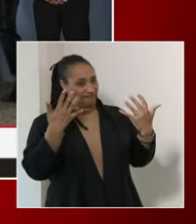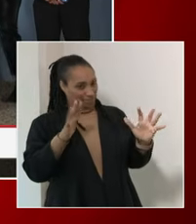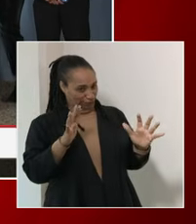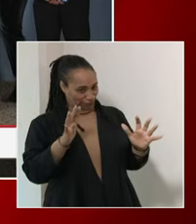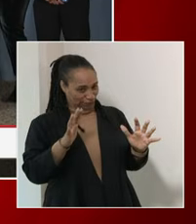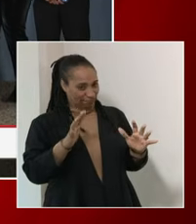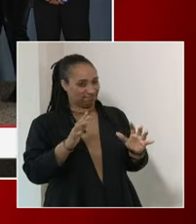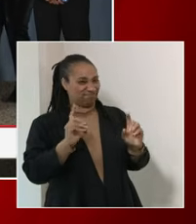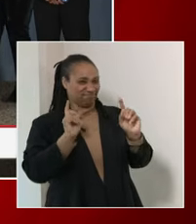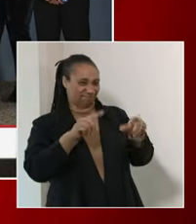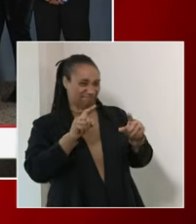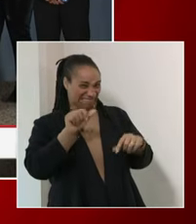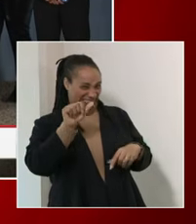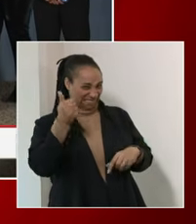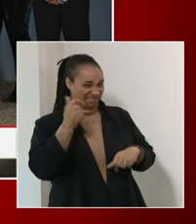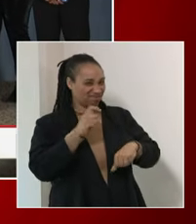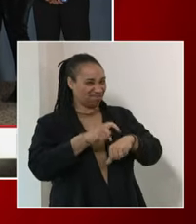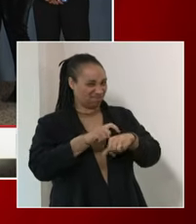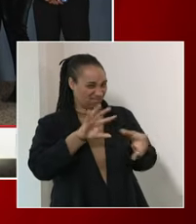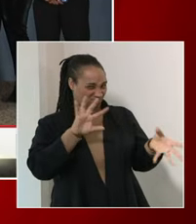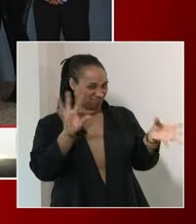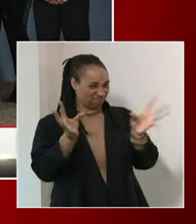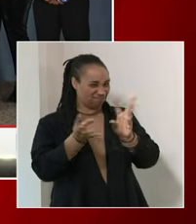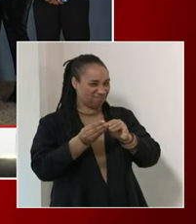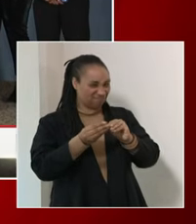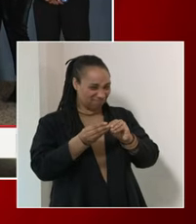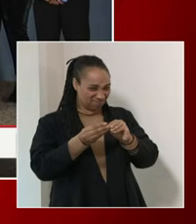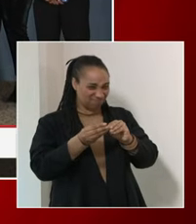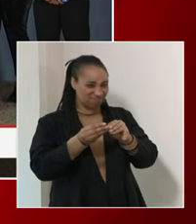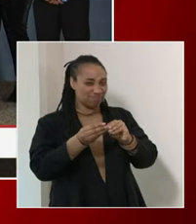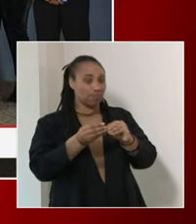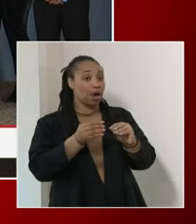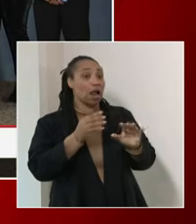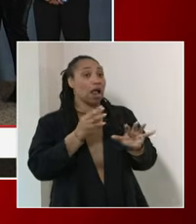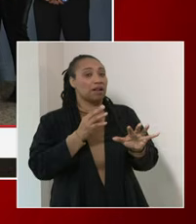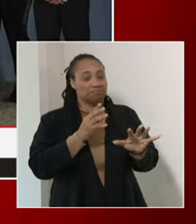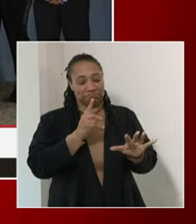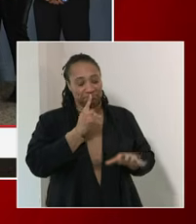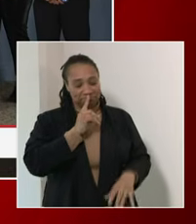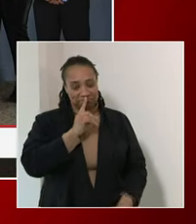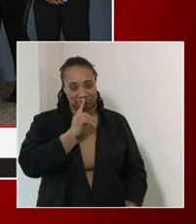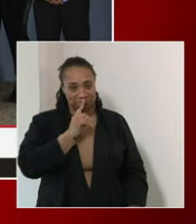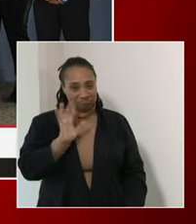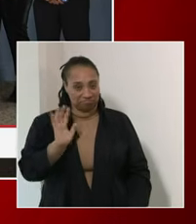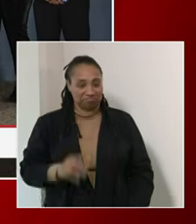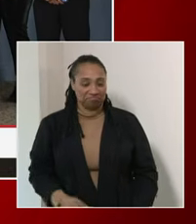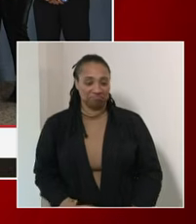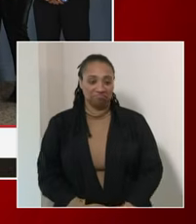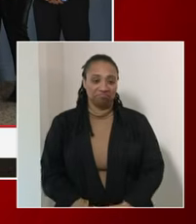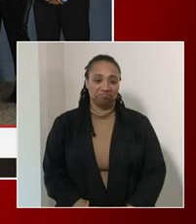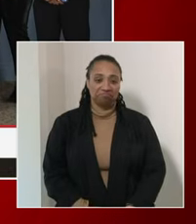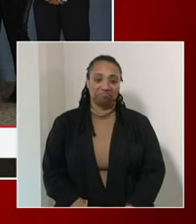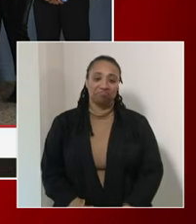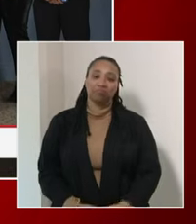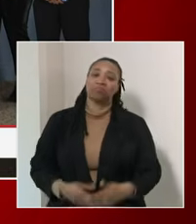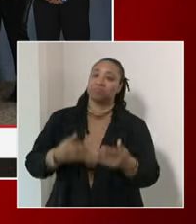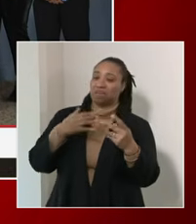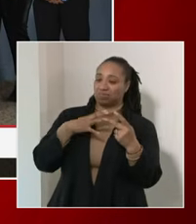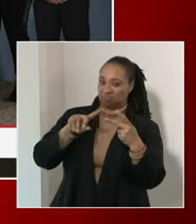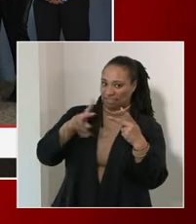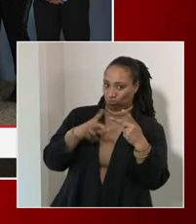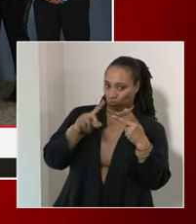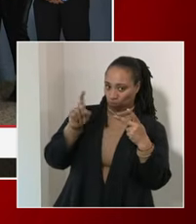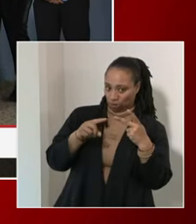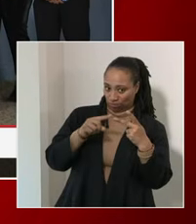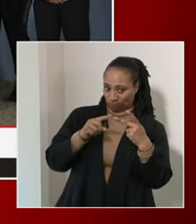mayor. And in terms of the disapproval resolution moving through Congress this week, how concerned